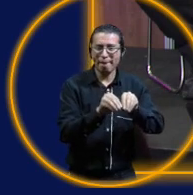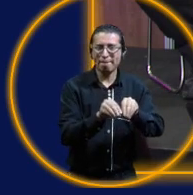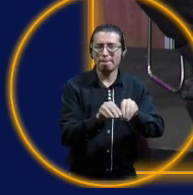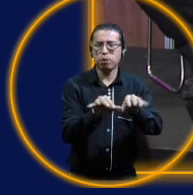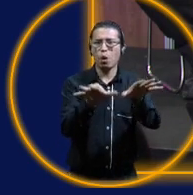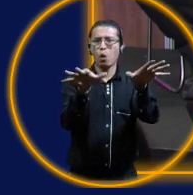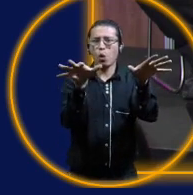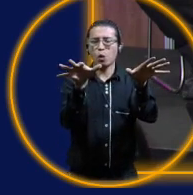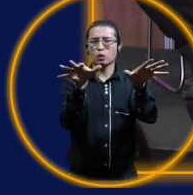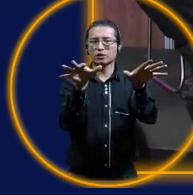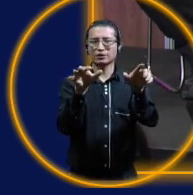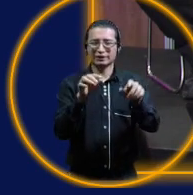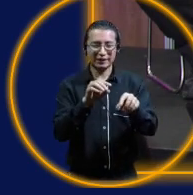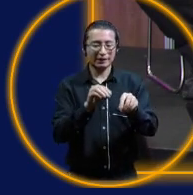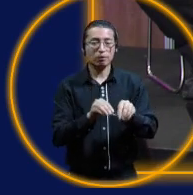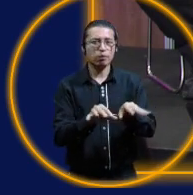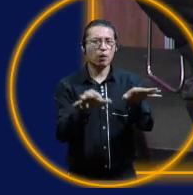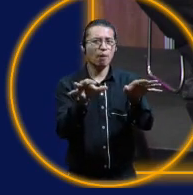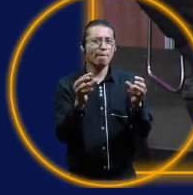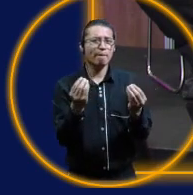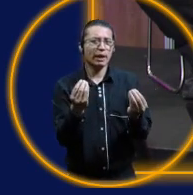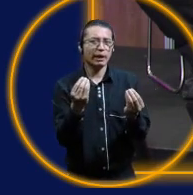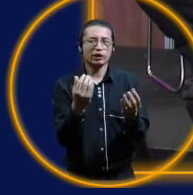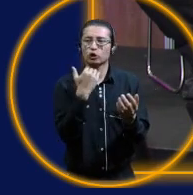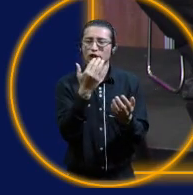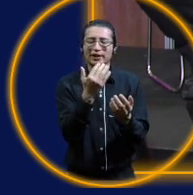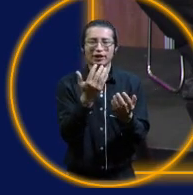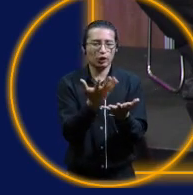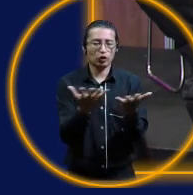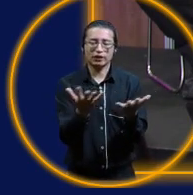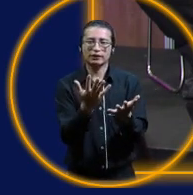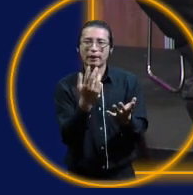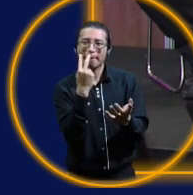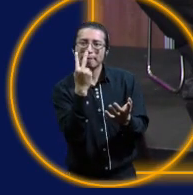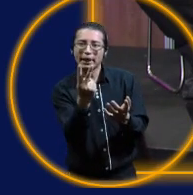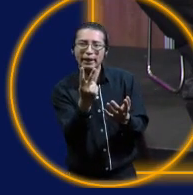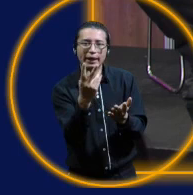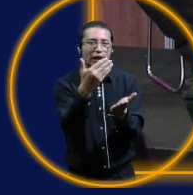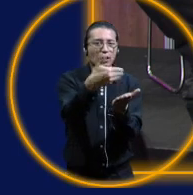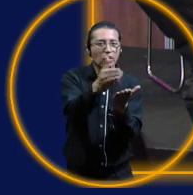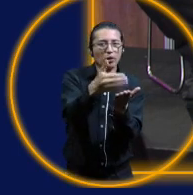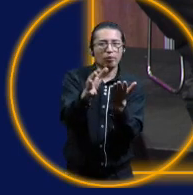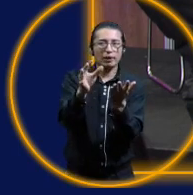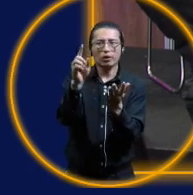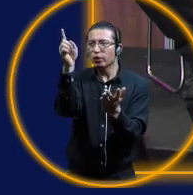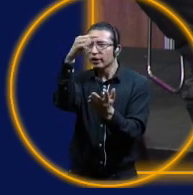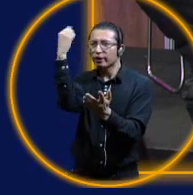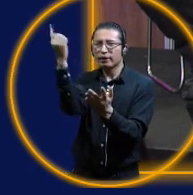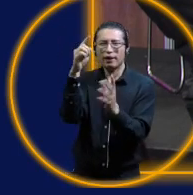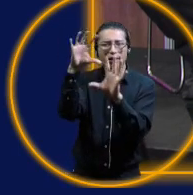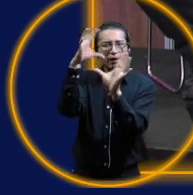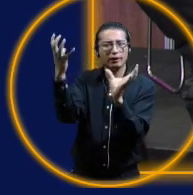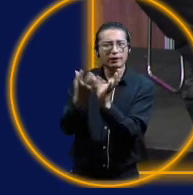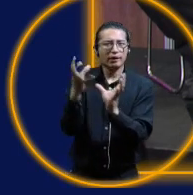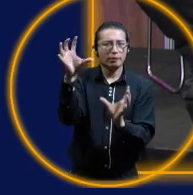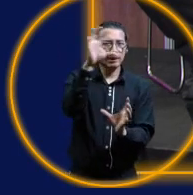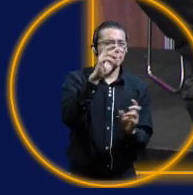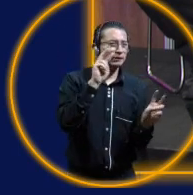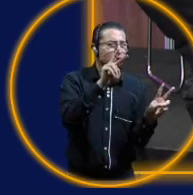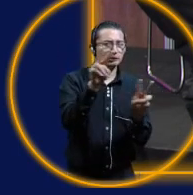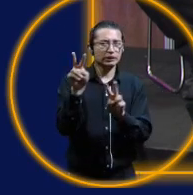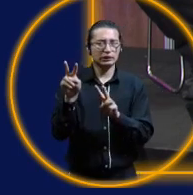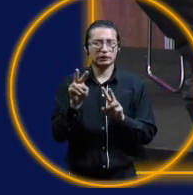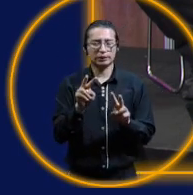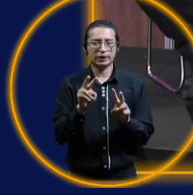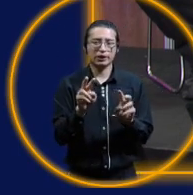manipulate you to buy things or change your worldview. It's not really a safe environment, and I hope it improves over time.